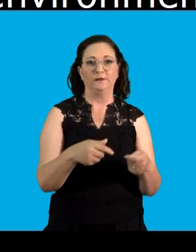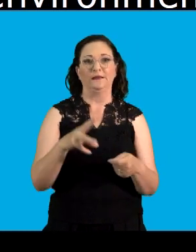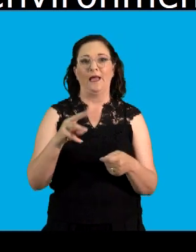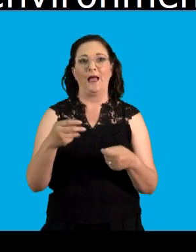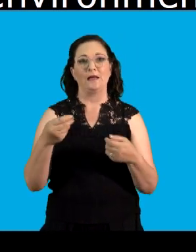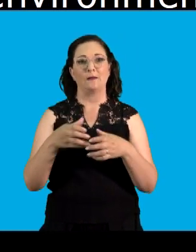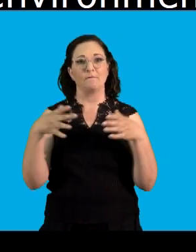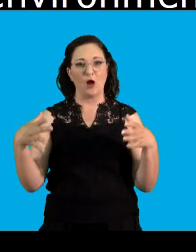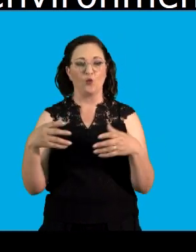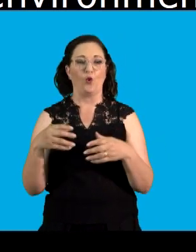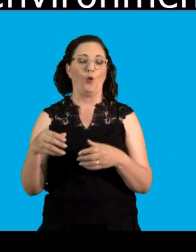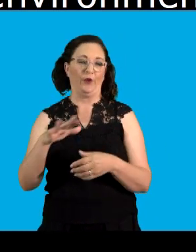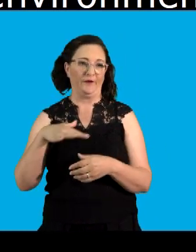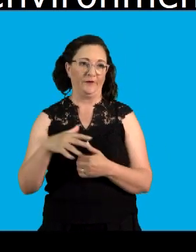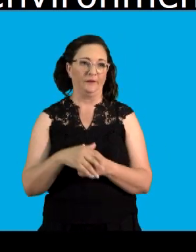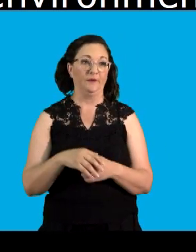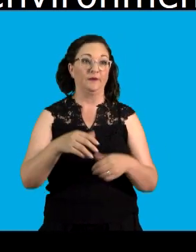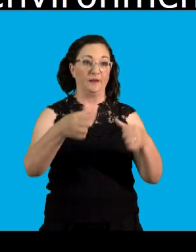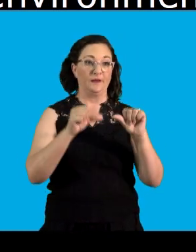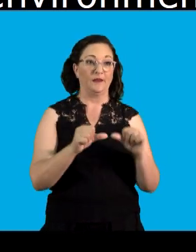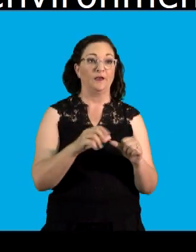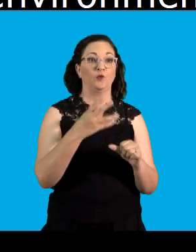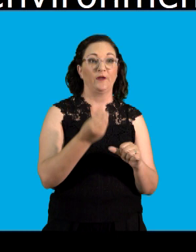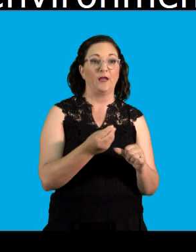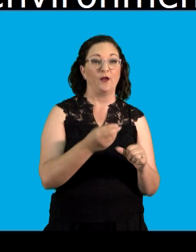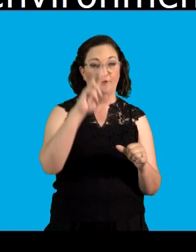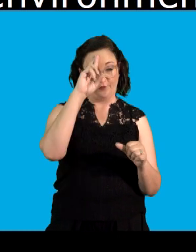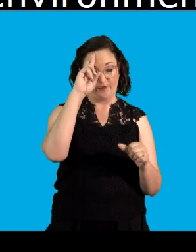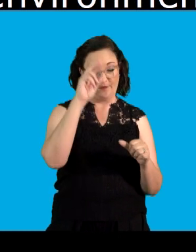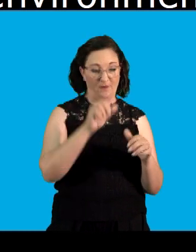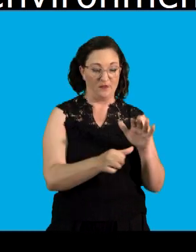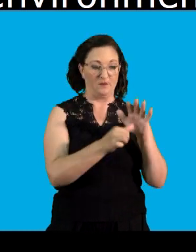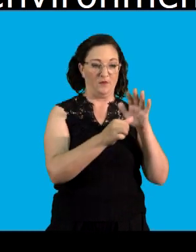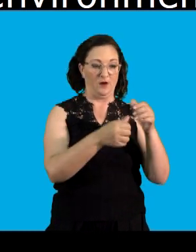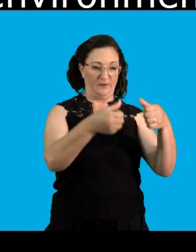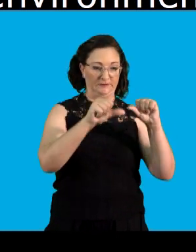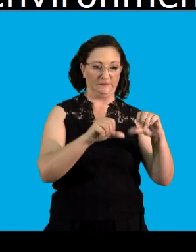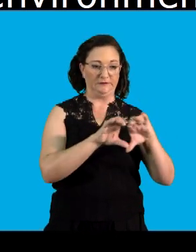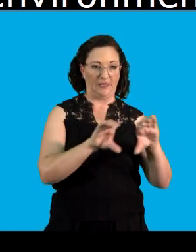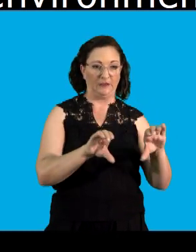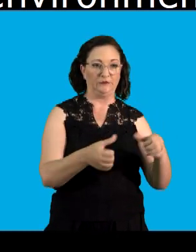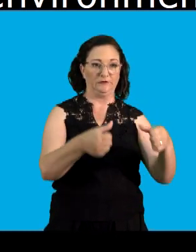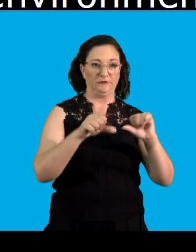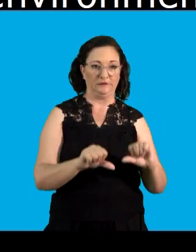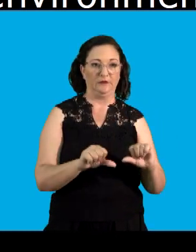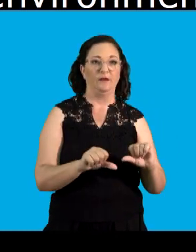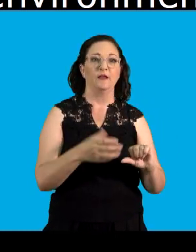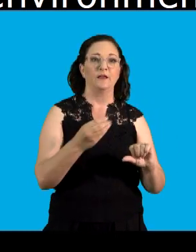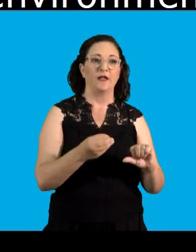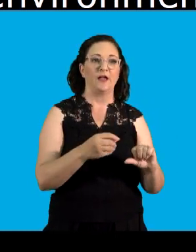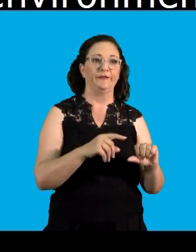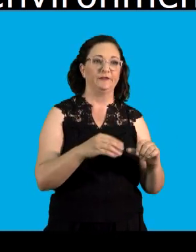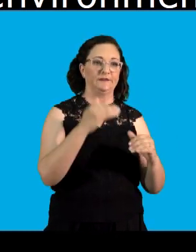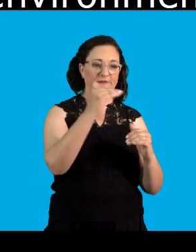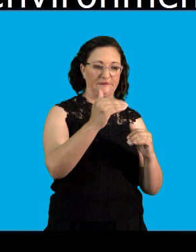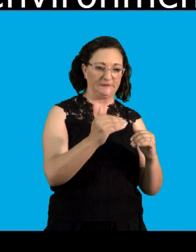at the business sectors. Remember, we've got your primary, your secondary sector, and your tertiary sectors. These are your sectors. They fall part